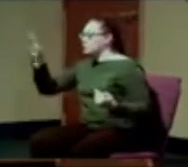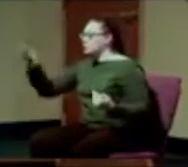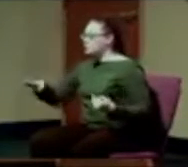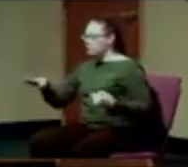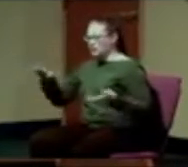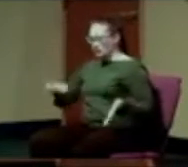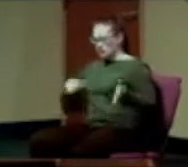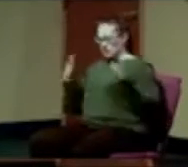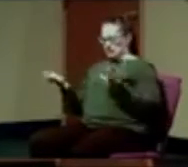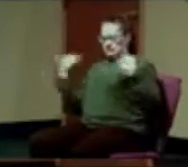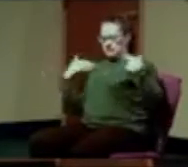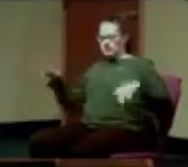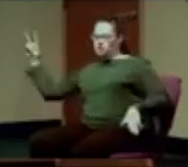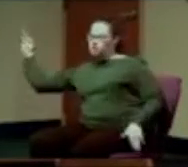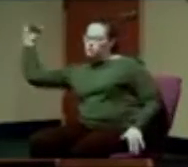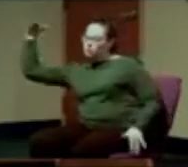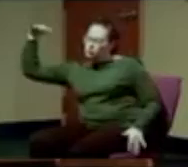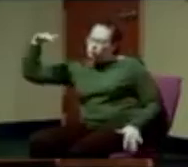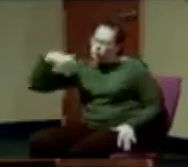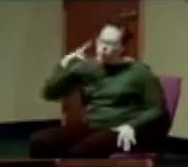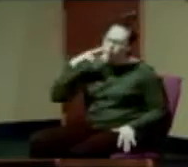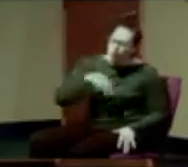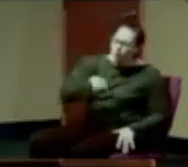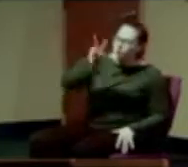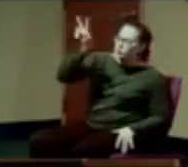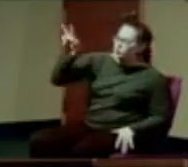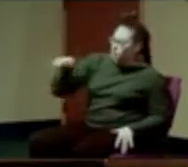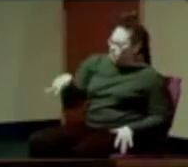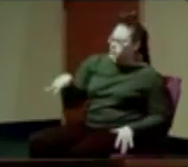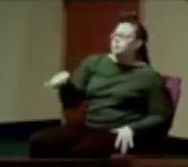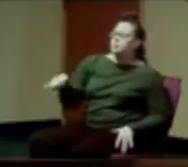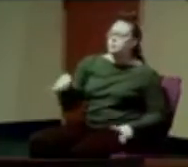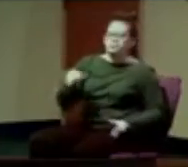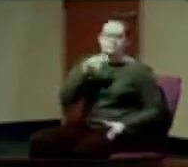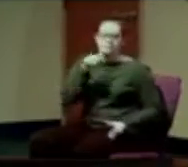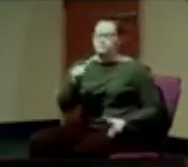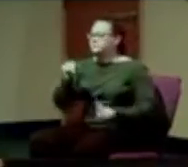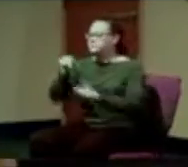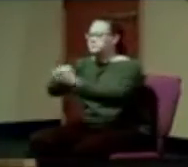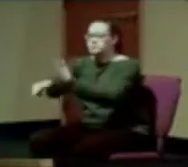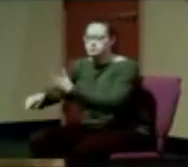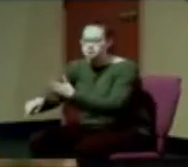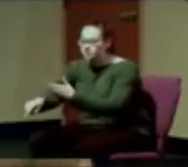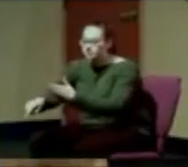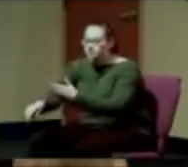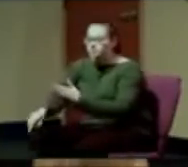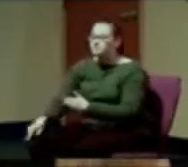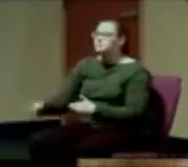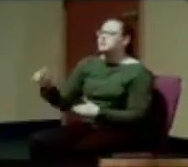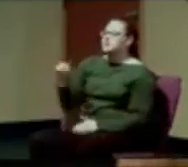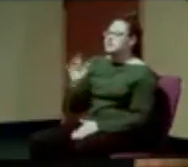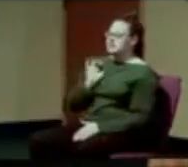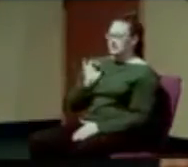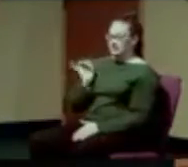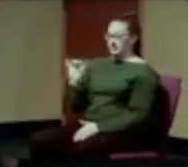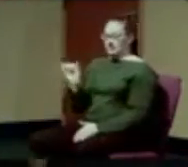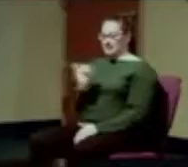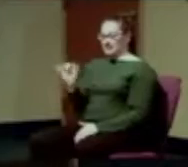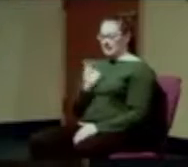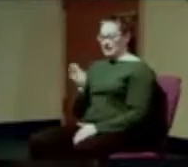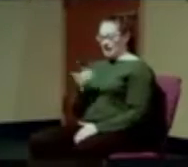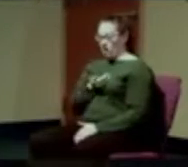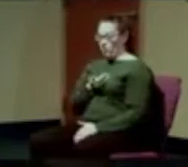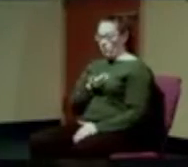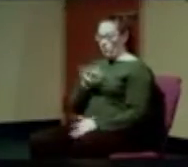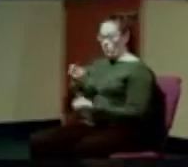would pass over that home and death did not come. So this is what they celebrate. It's like our 4th of July.